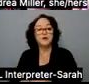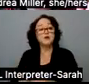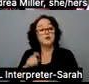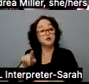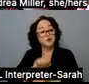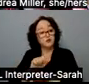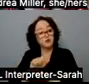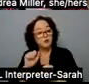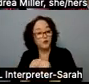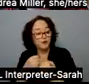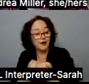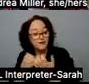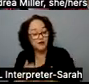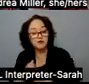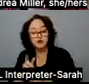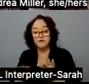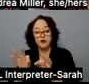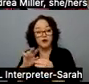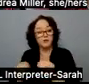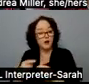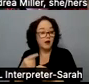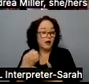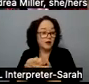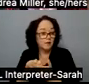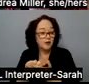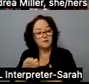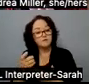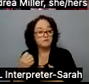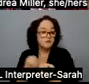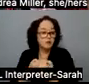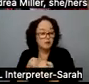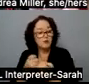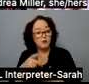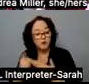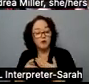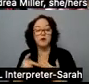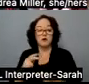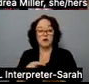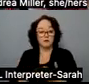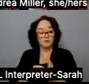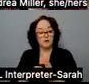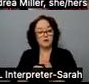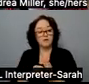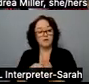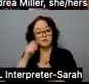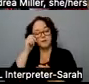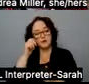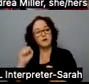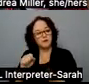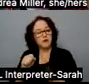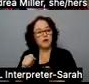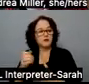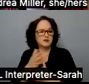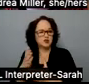economic empowerment program that we had where we would match people's savings up to $2,000 with a dollar for dollar. So if they maximize